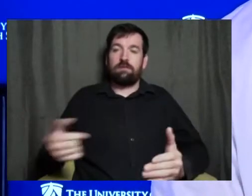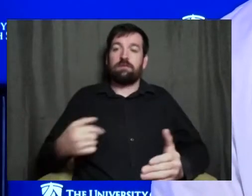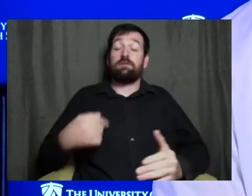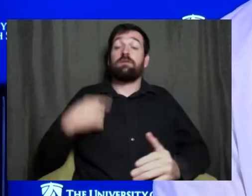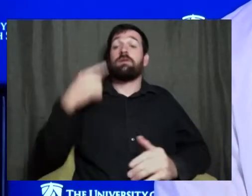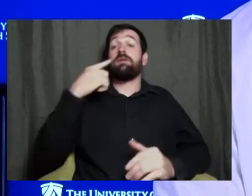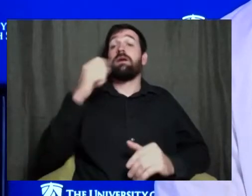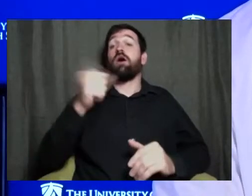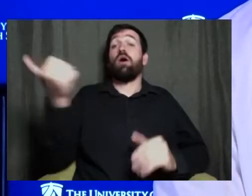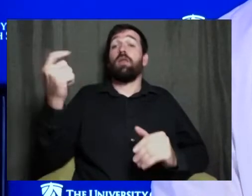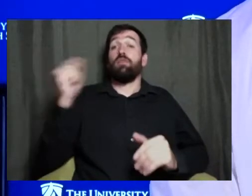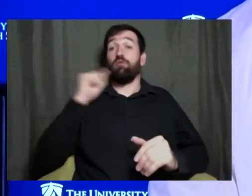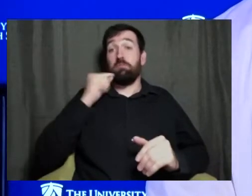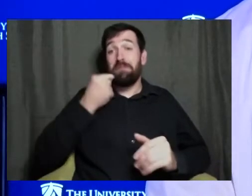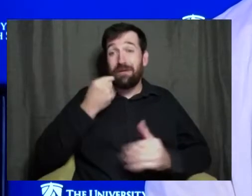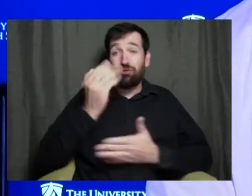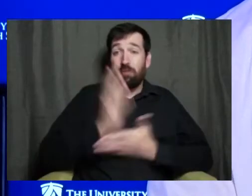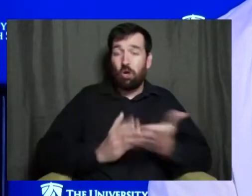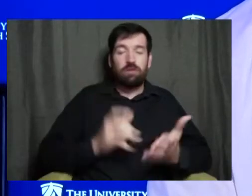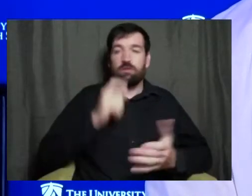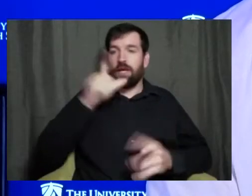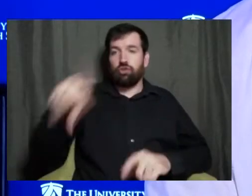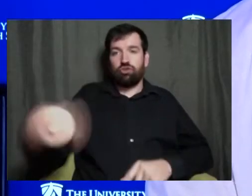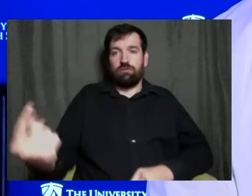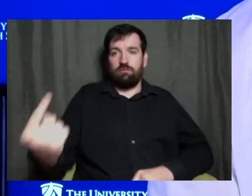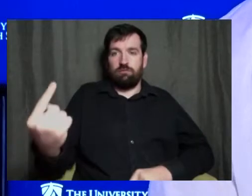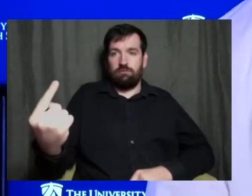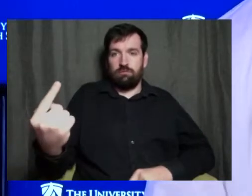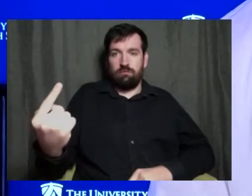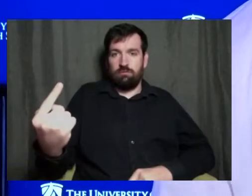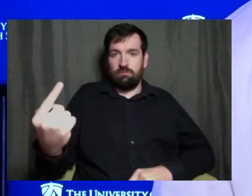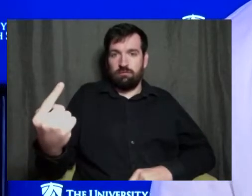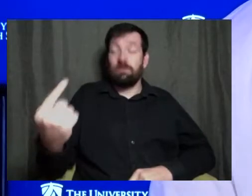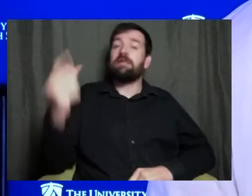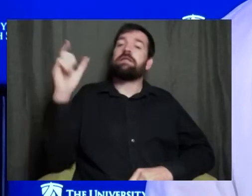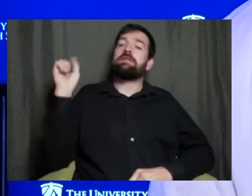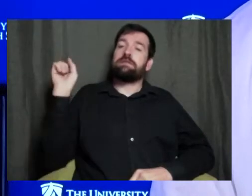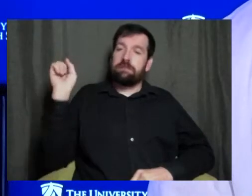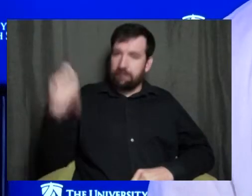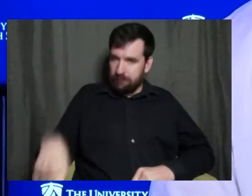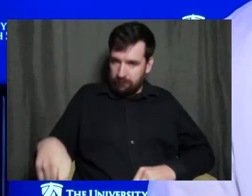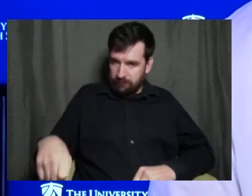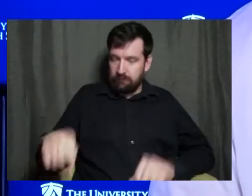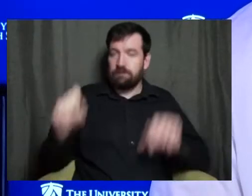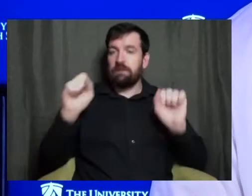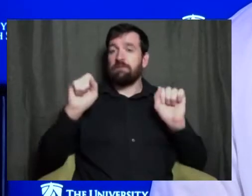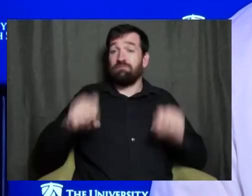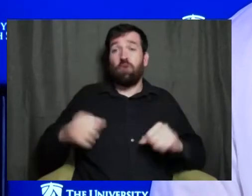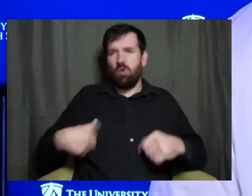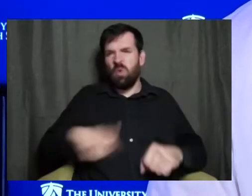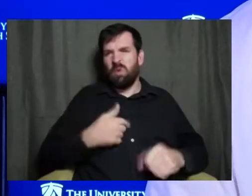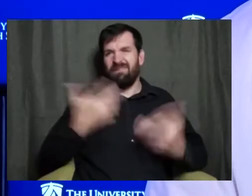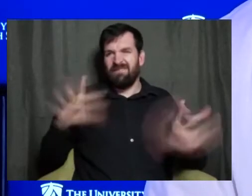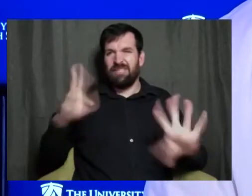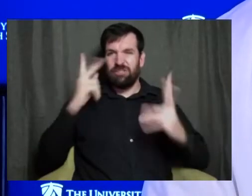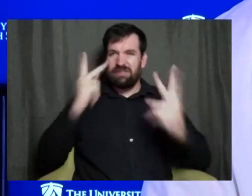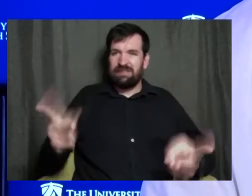part is it's not just about you as an individual. Yes, more than likely, we've seen it and said